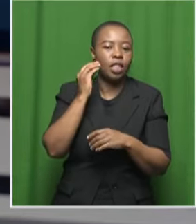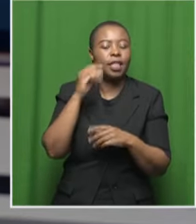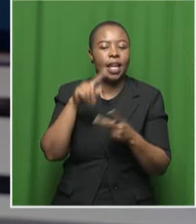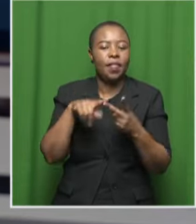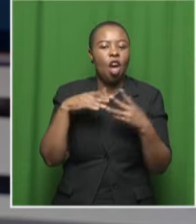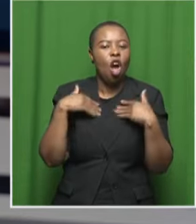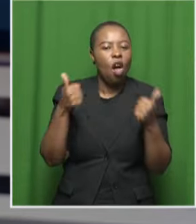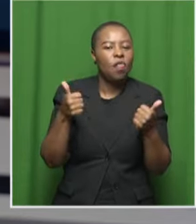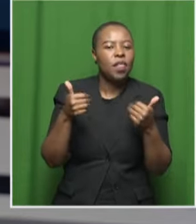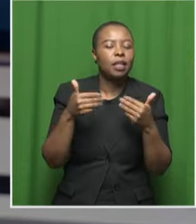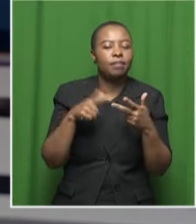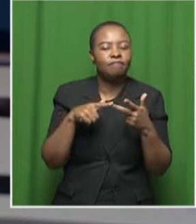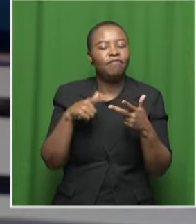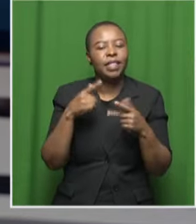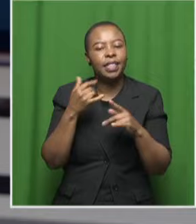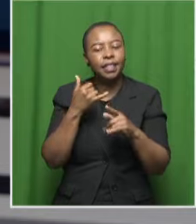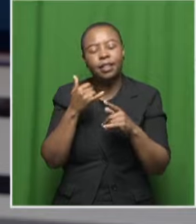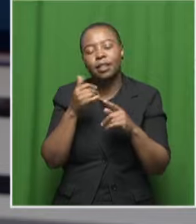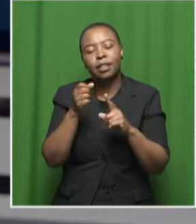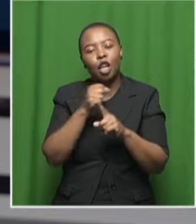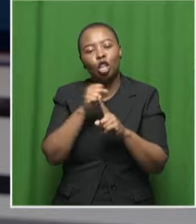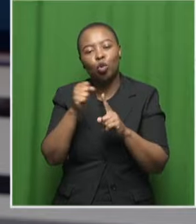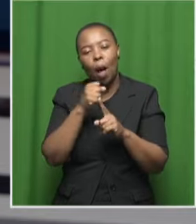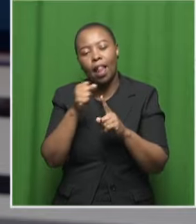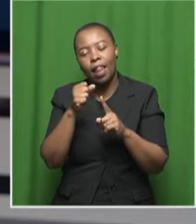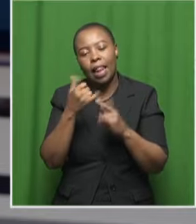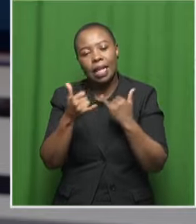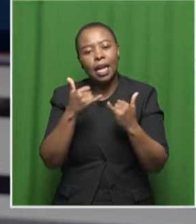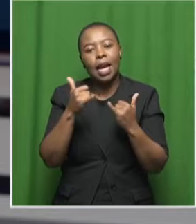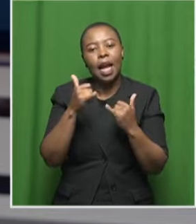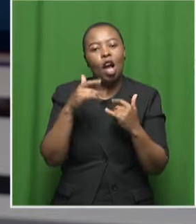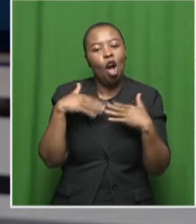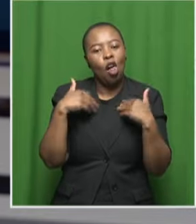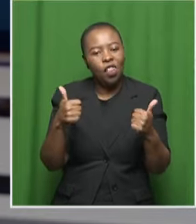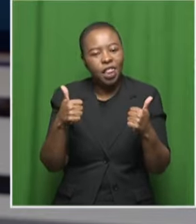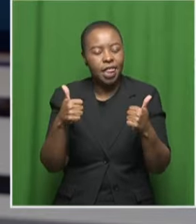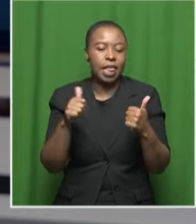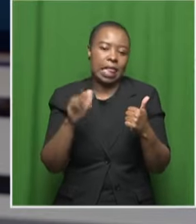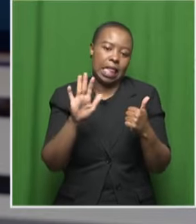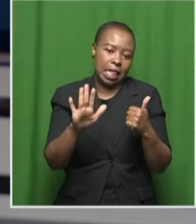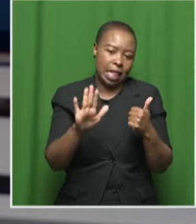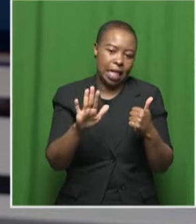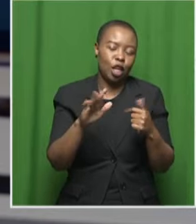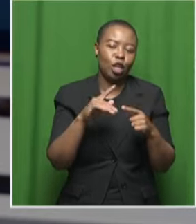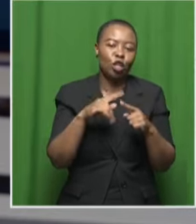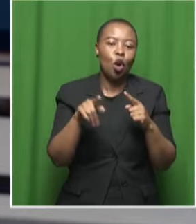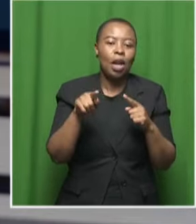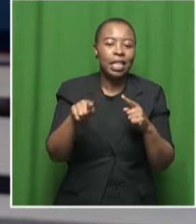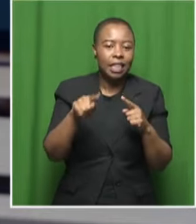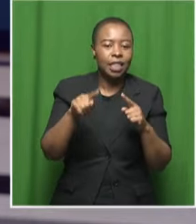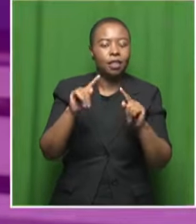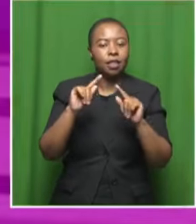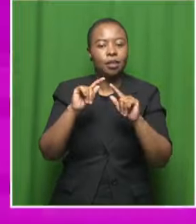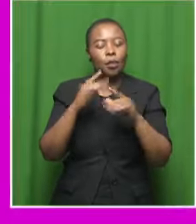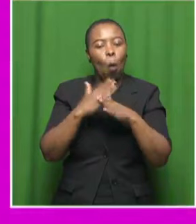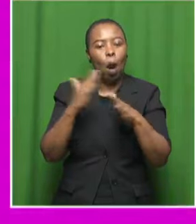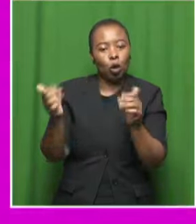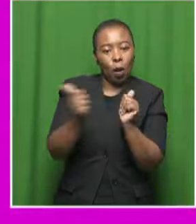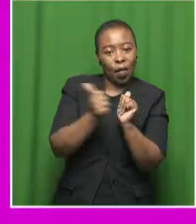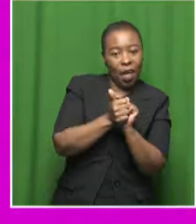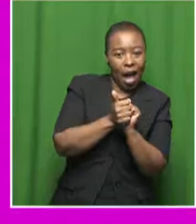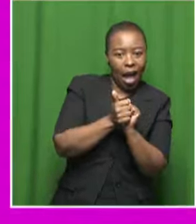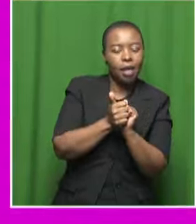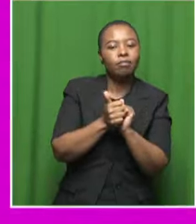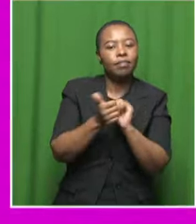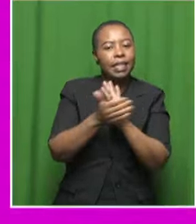sexual and reproductive health and economic empowerment. But the vibrant energy of Jik'iZinto is empowered and amplified through a collaboration with talented